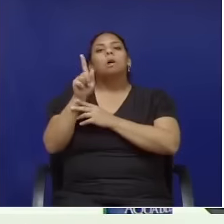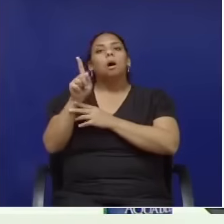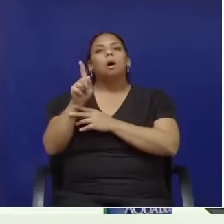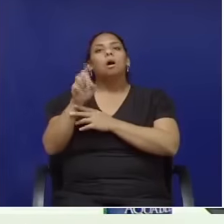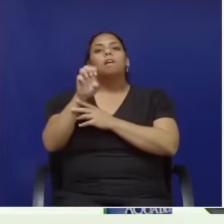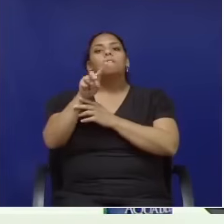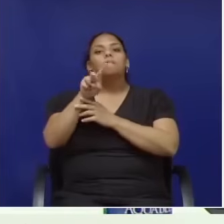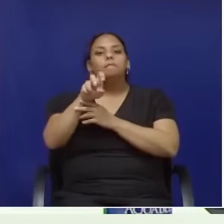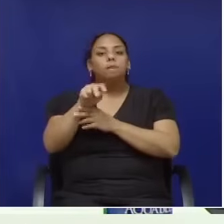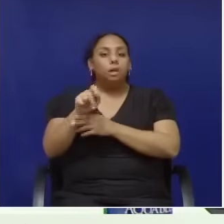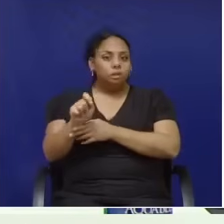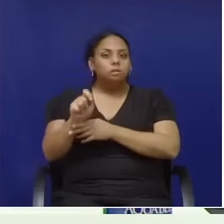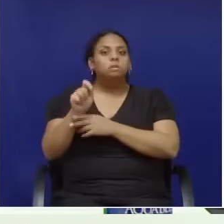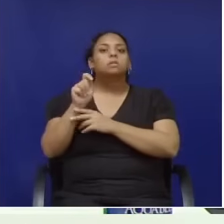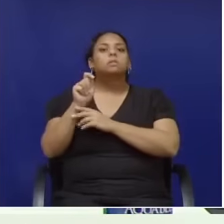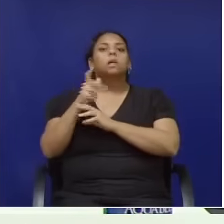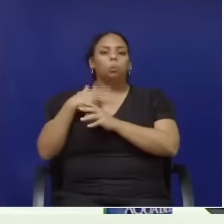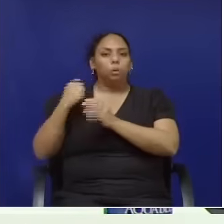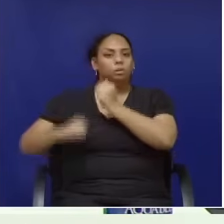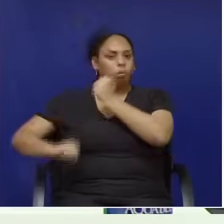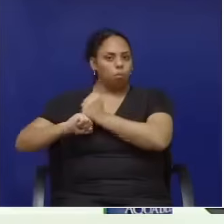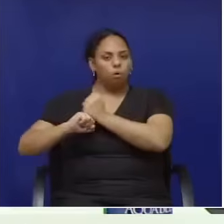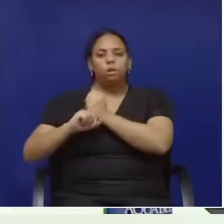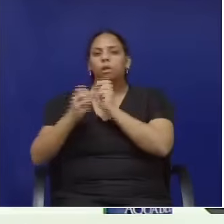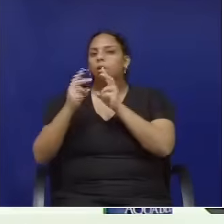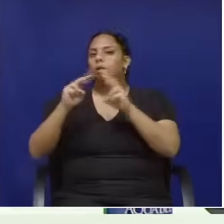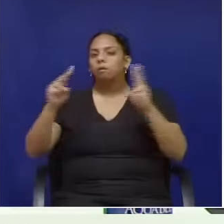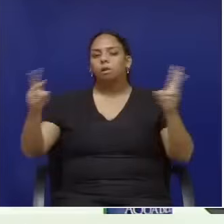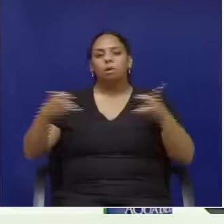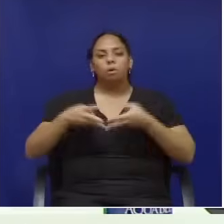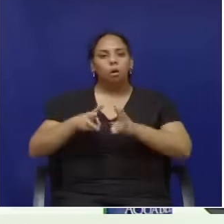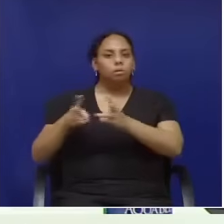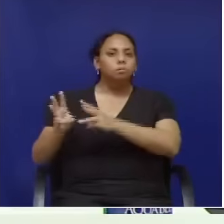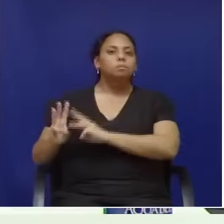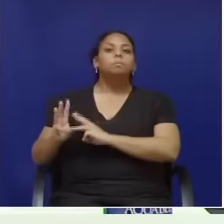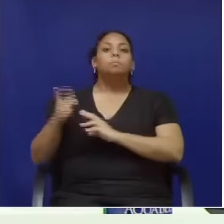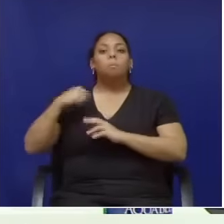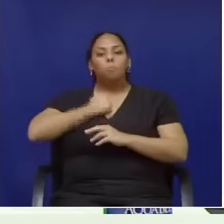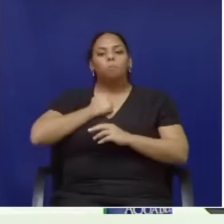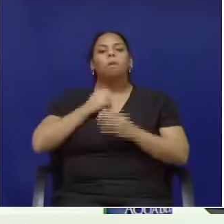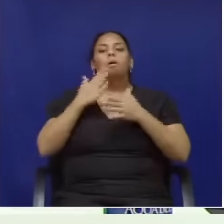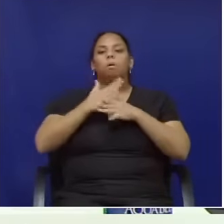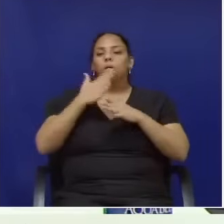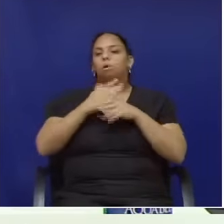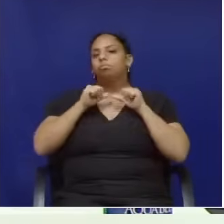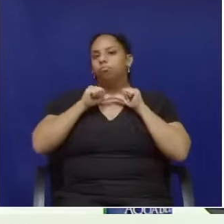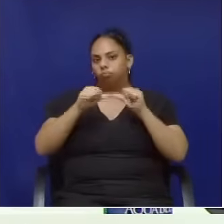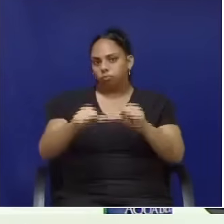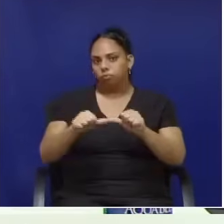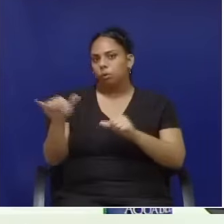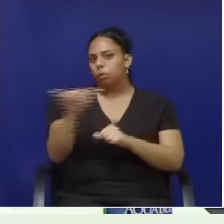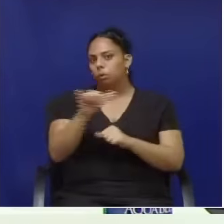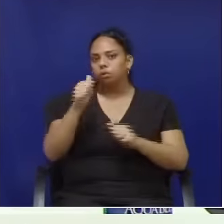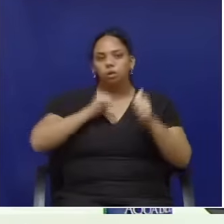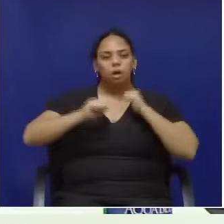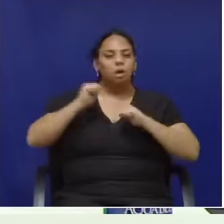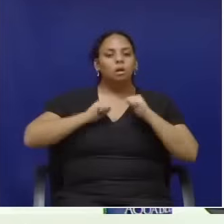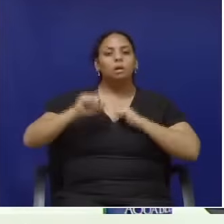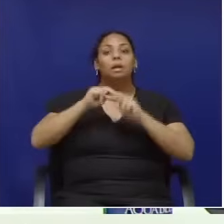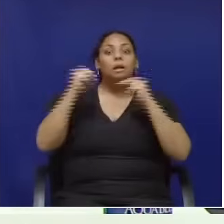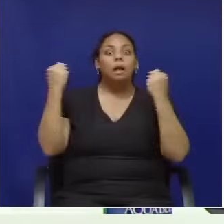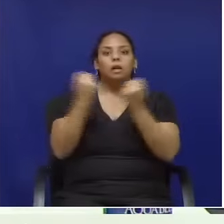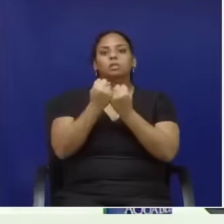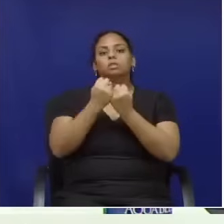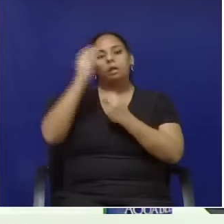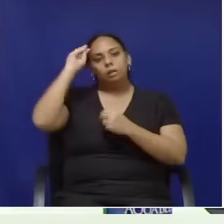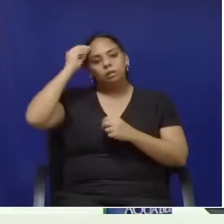also supported through our various missions. So our work continues, which act in the national interest